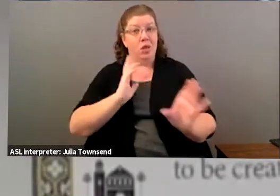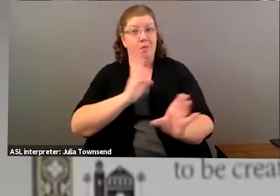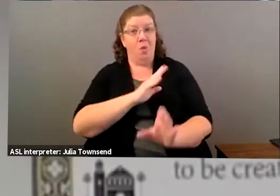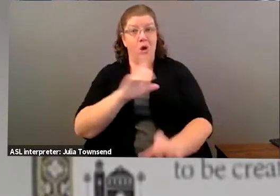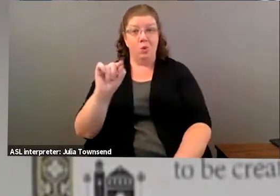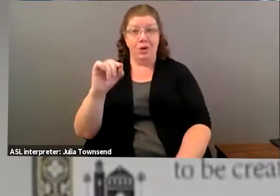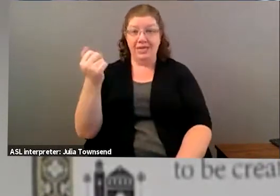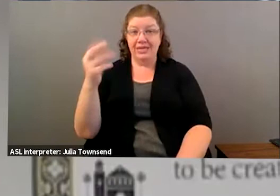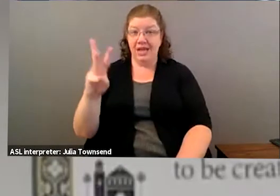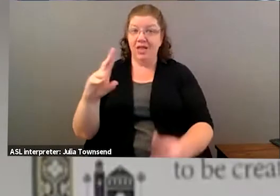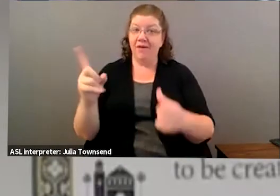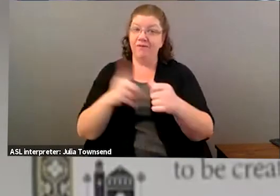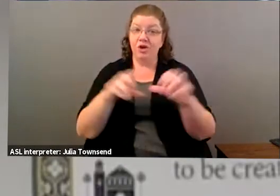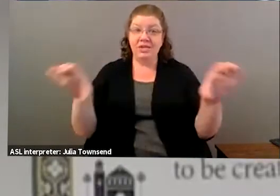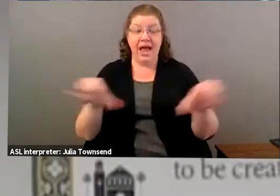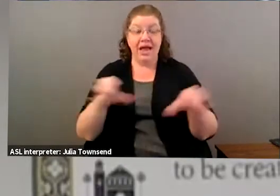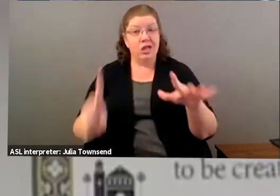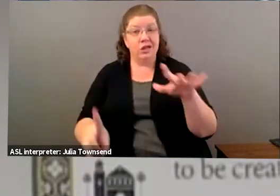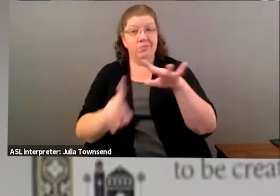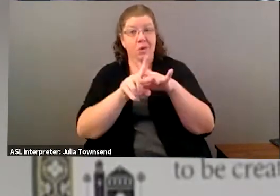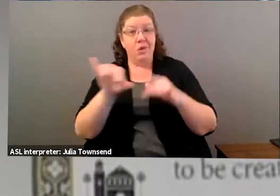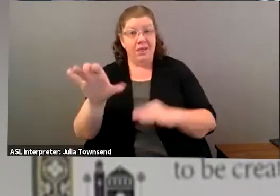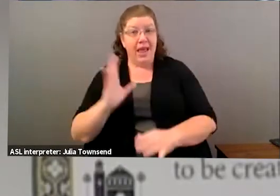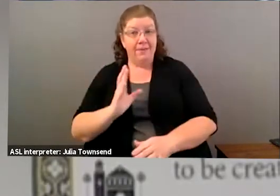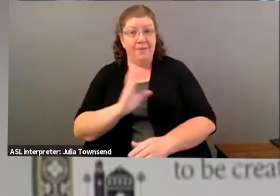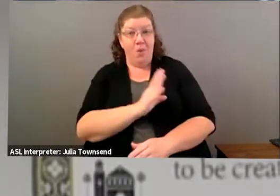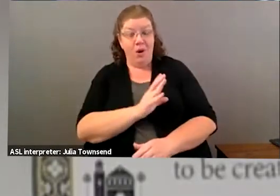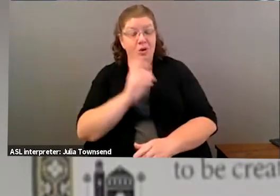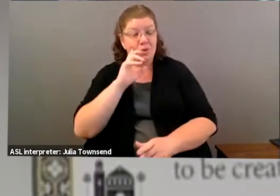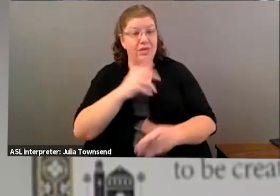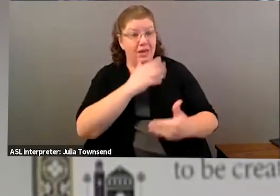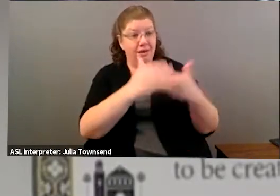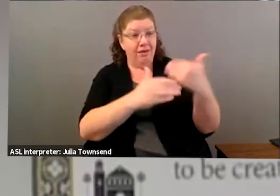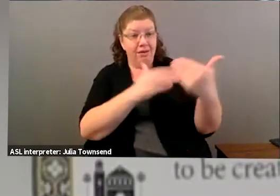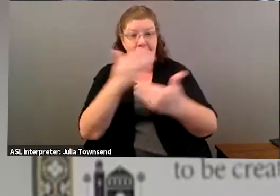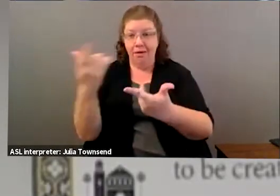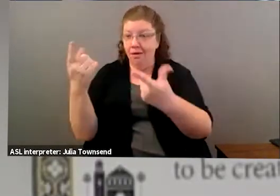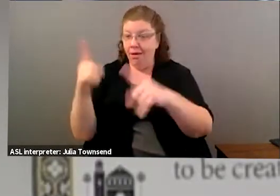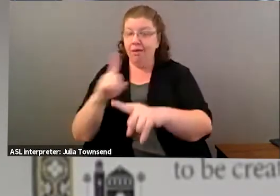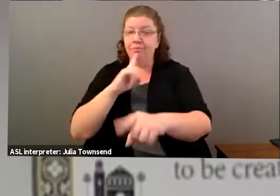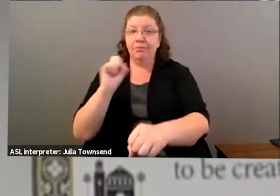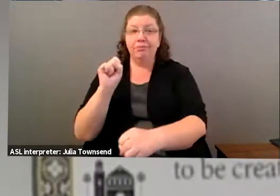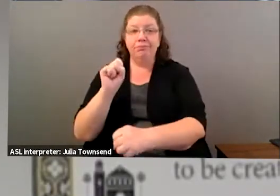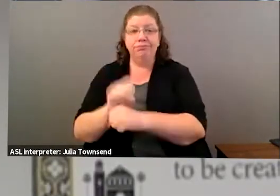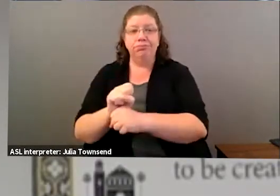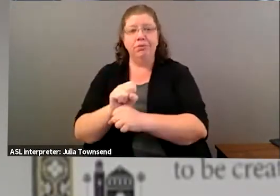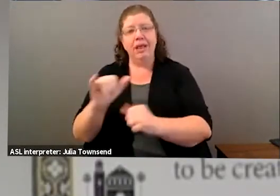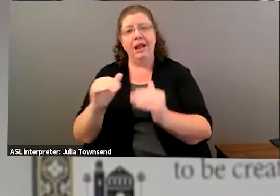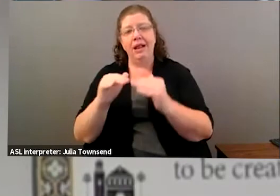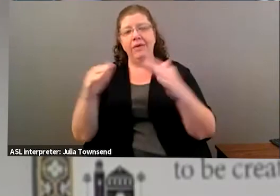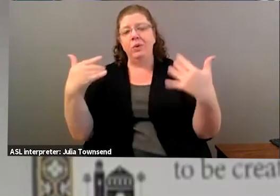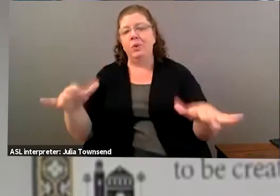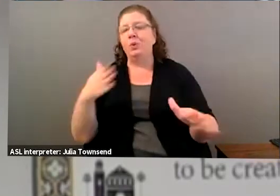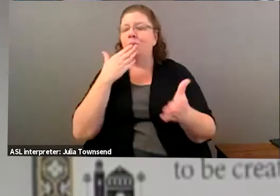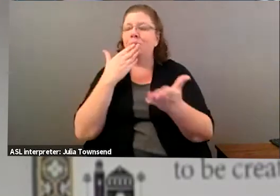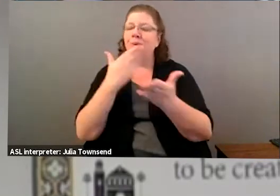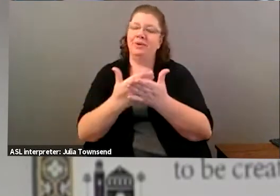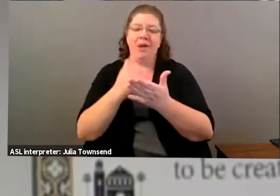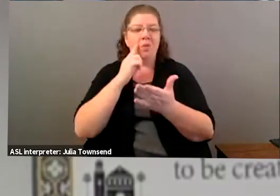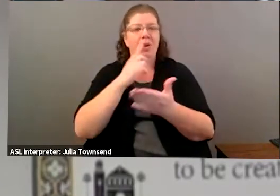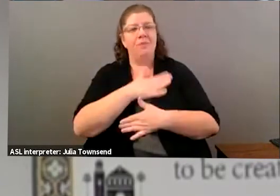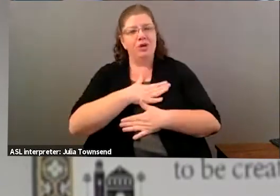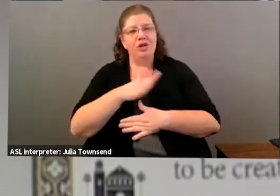first actions that came before that board, and to really see it come to fruition today to this level has been really good. So I want to appreciate the